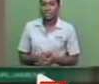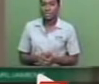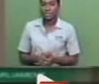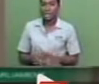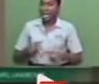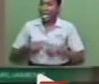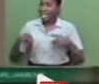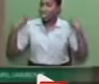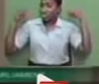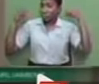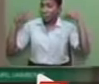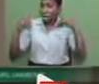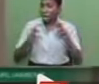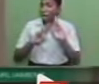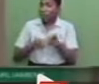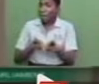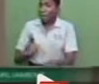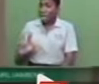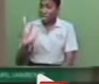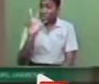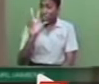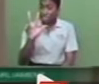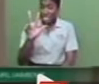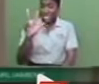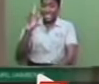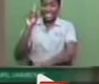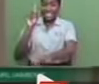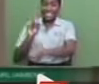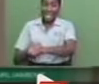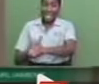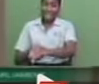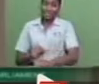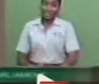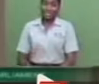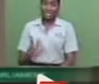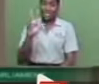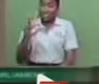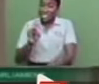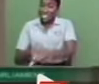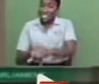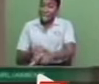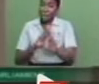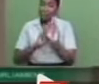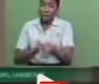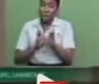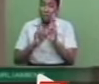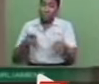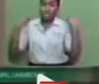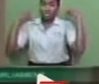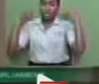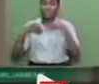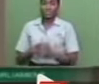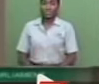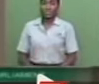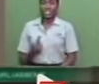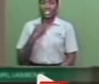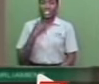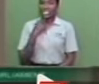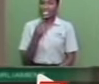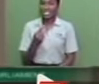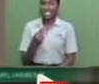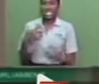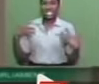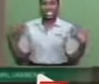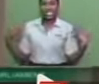3 times. 3 times robberies. And she says she's so scared, but she has